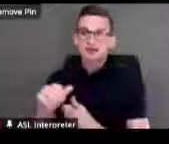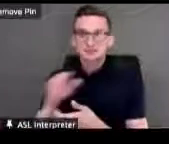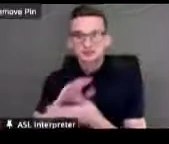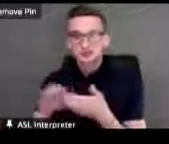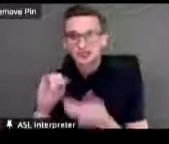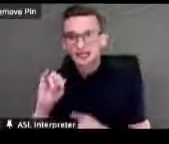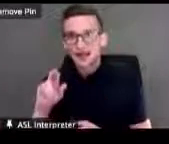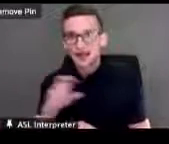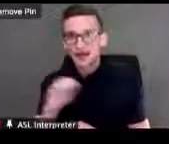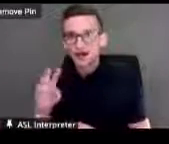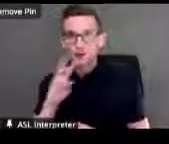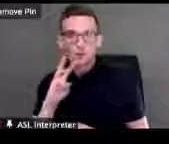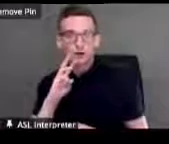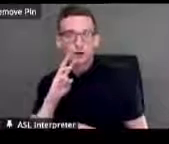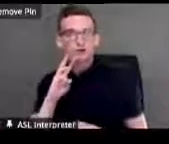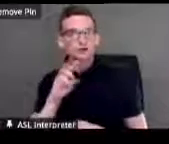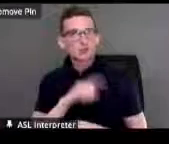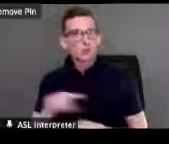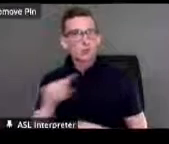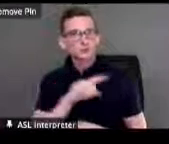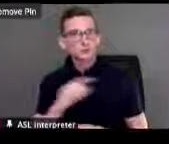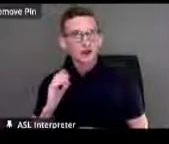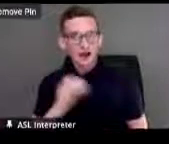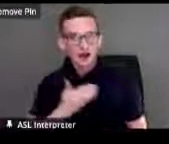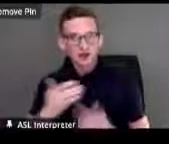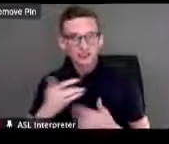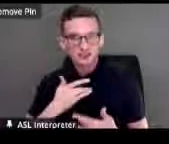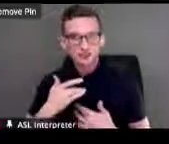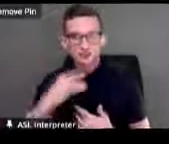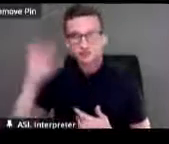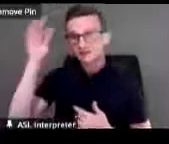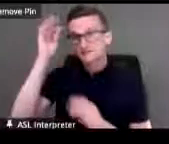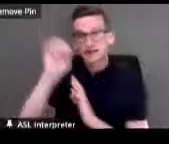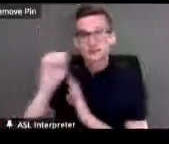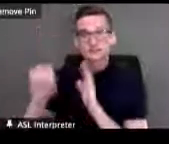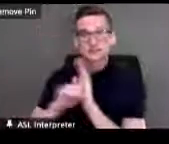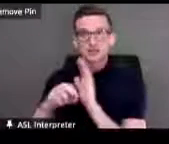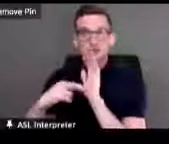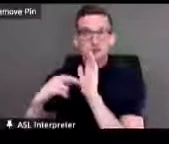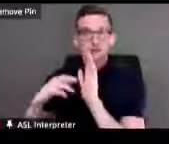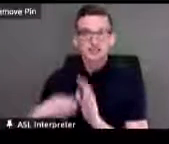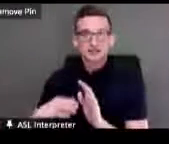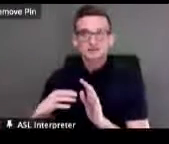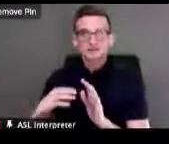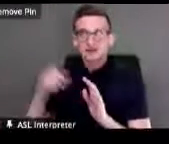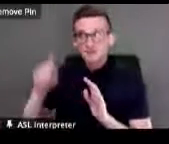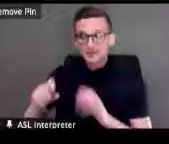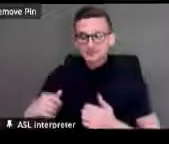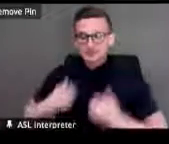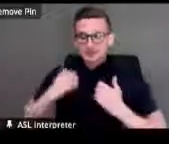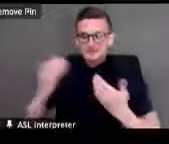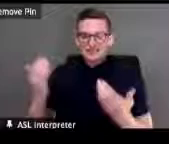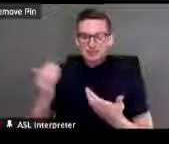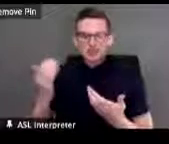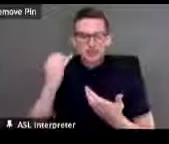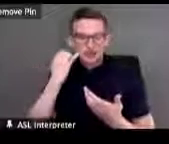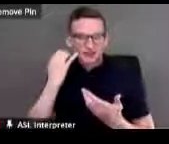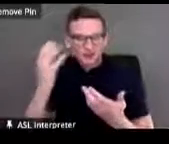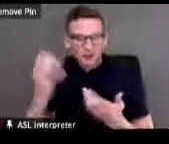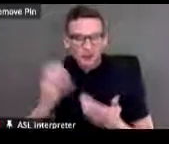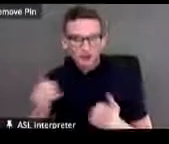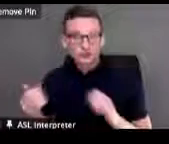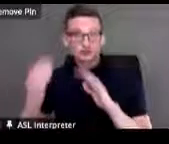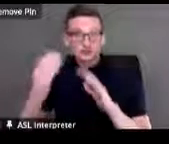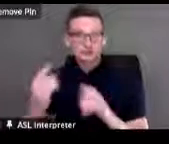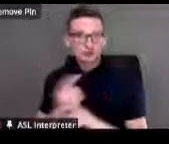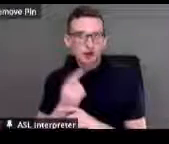To address all this, state and federal representatives need to live in this area. They do not. This is reflected in